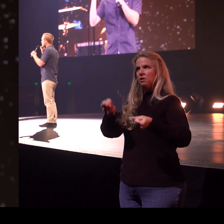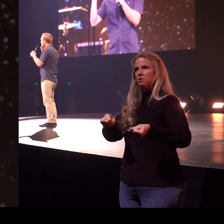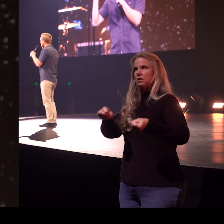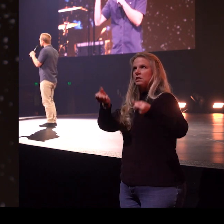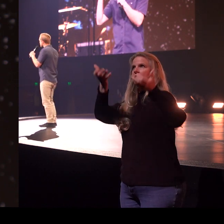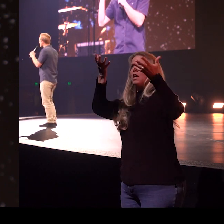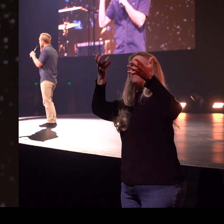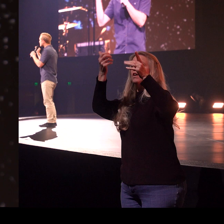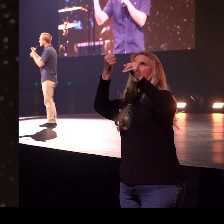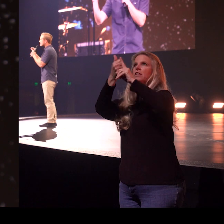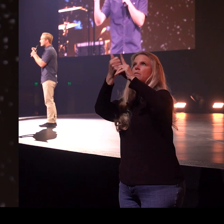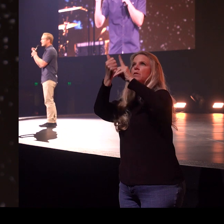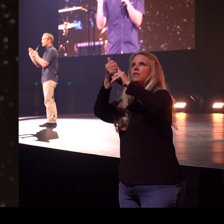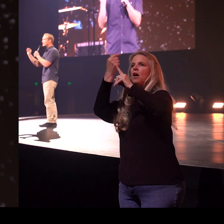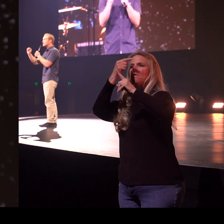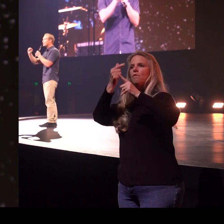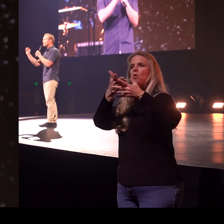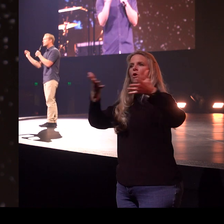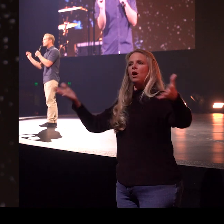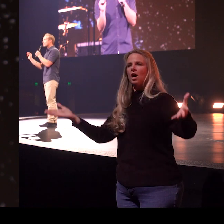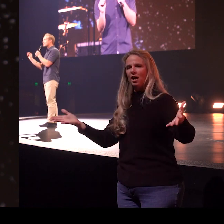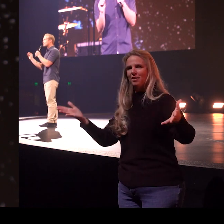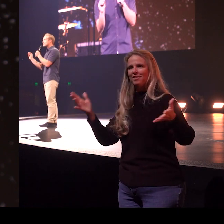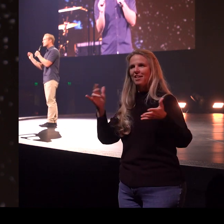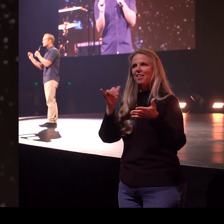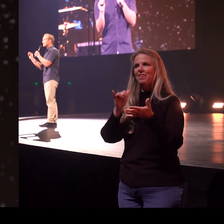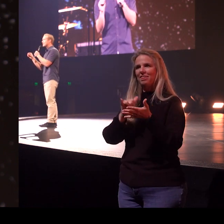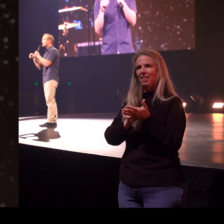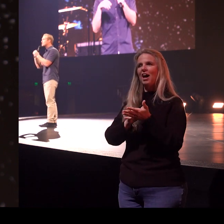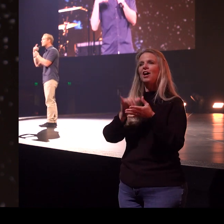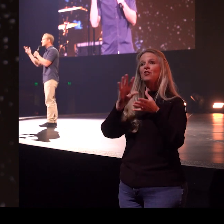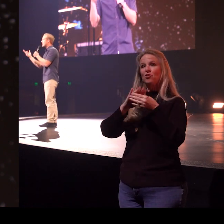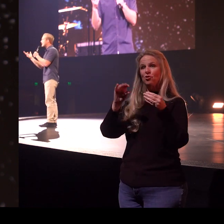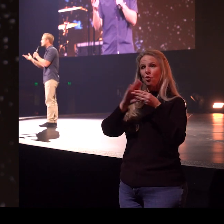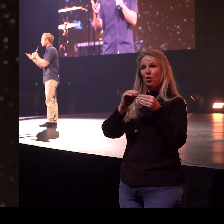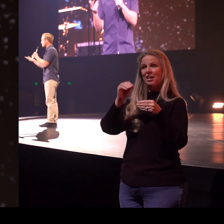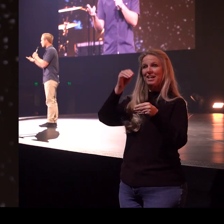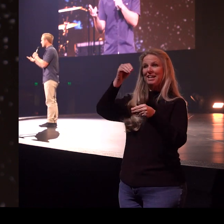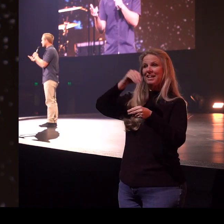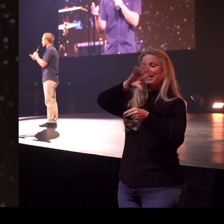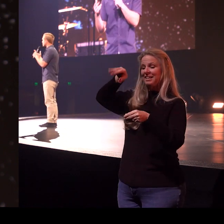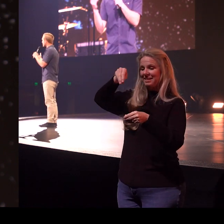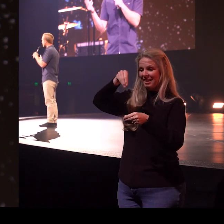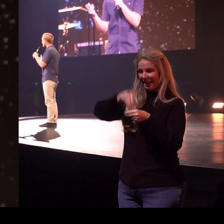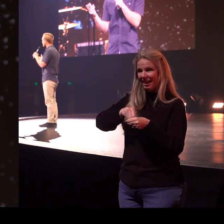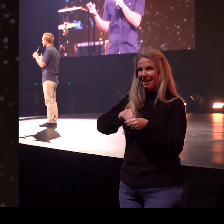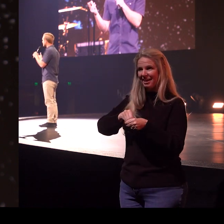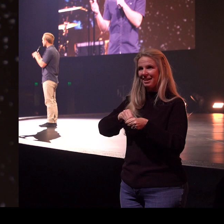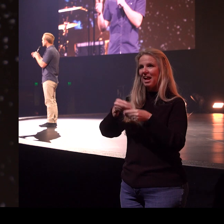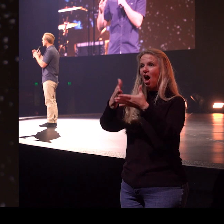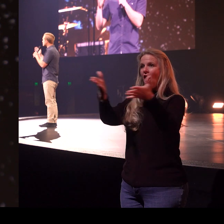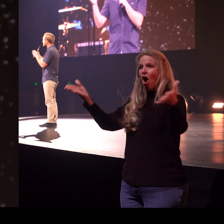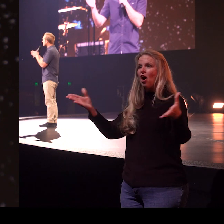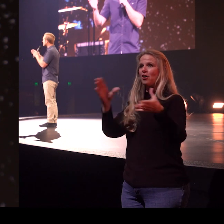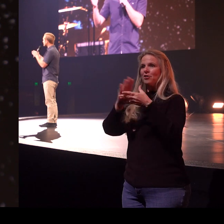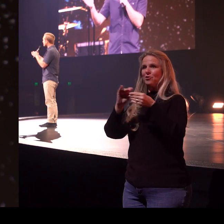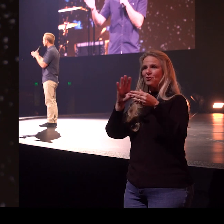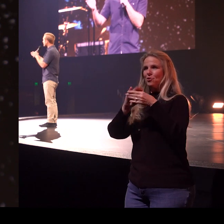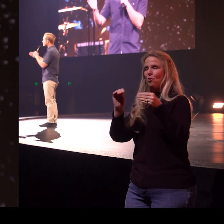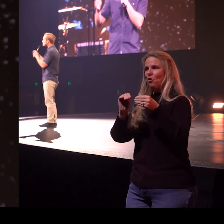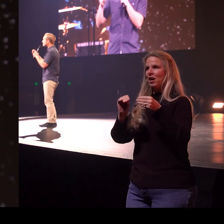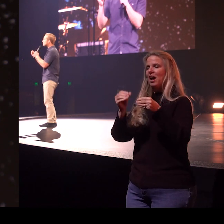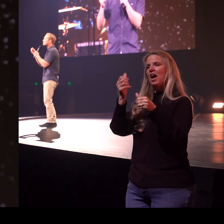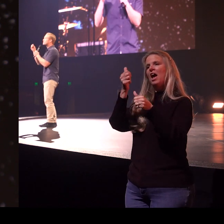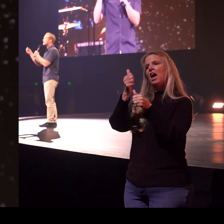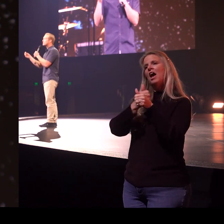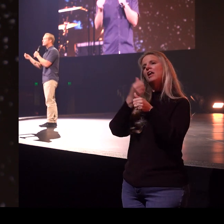that story is woven in each of our stories. And each of us have a story to share that is uniquely different